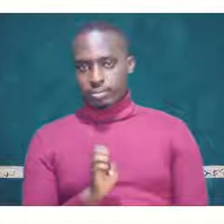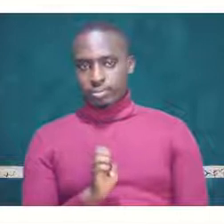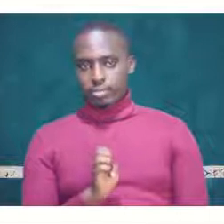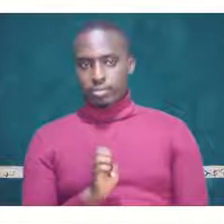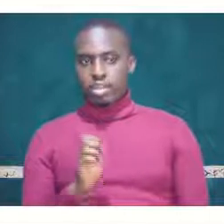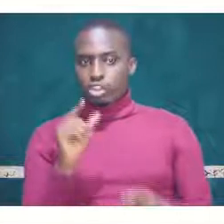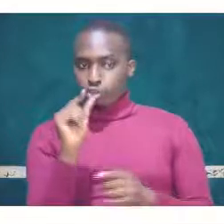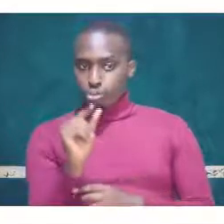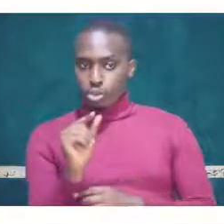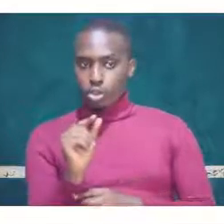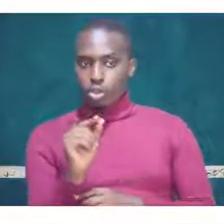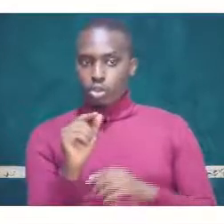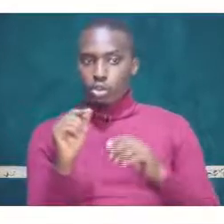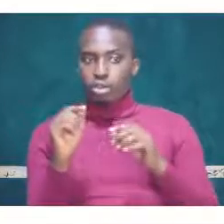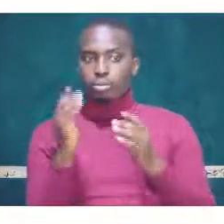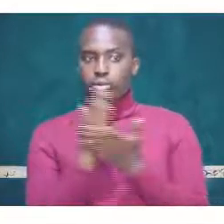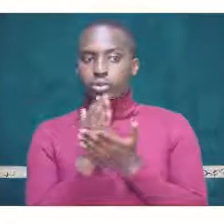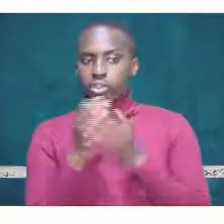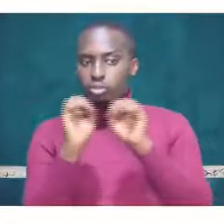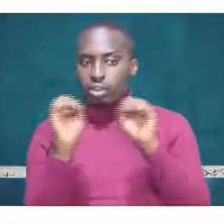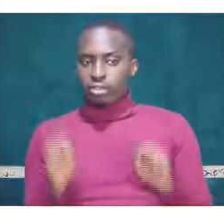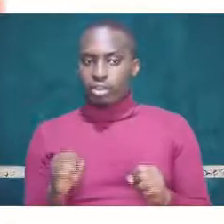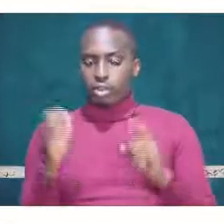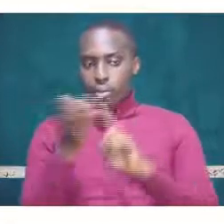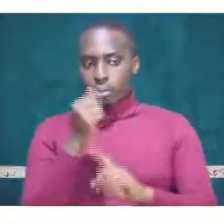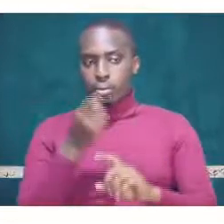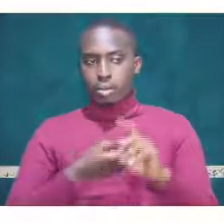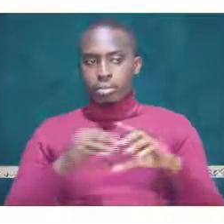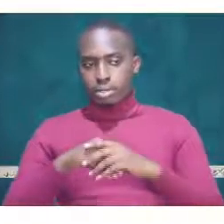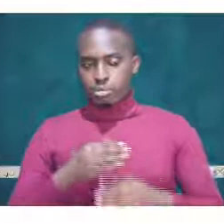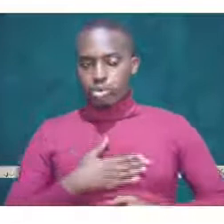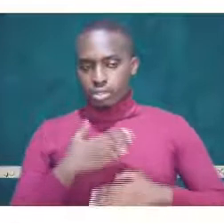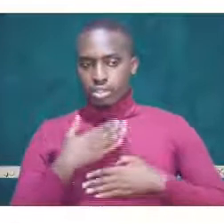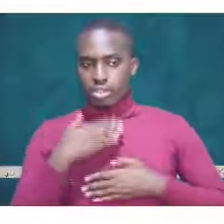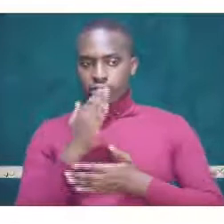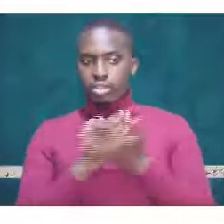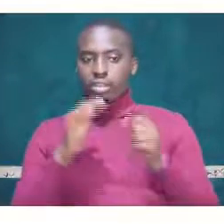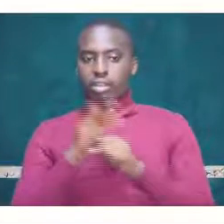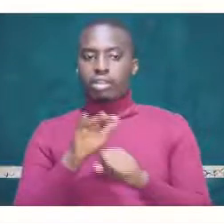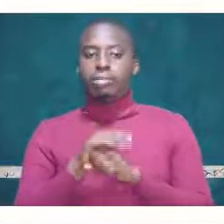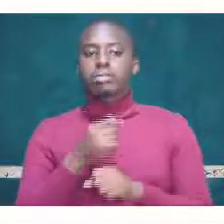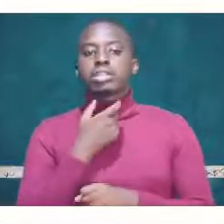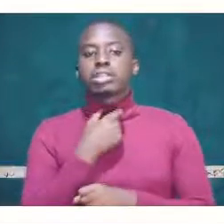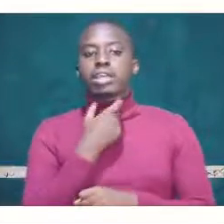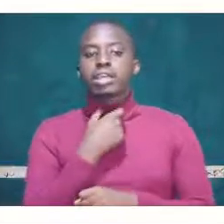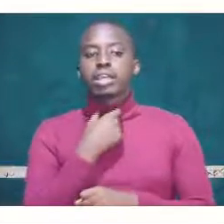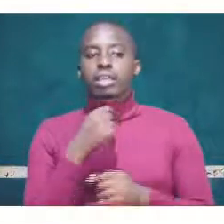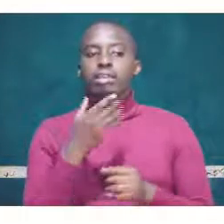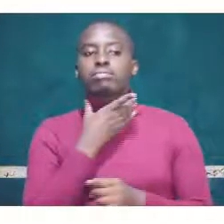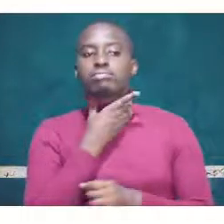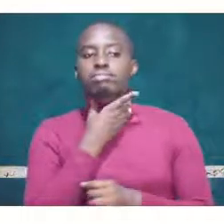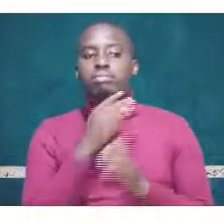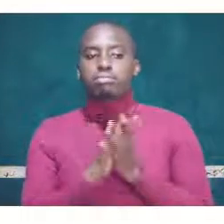nodes are small bean-shaped structure found in a particular location in the body. Such are places including the neck. They are found in the neck,